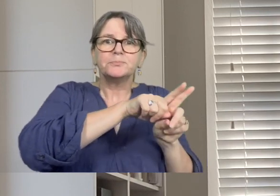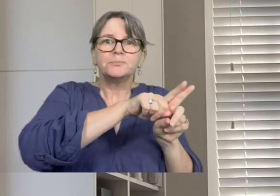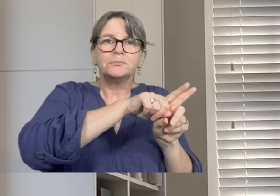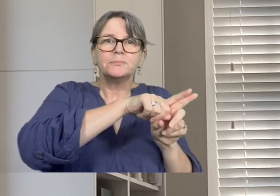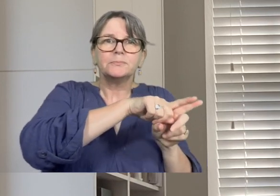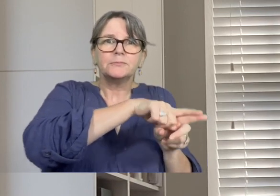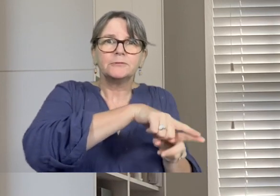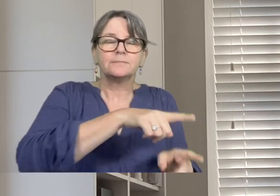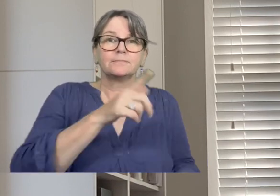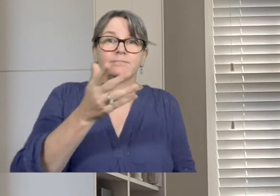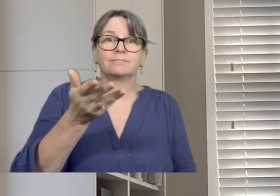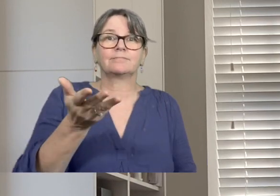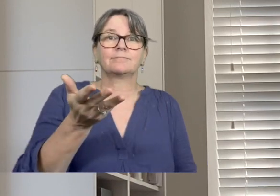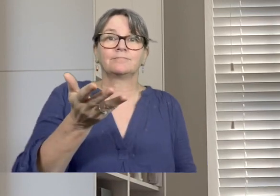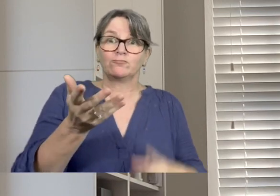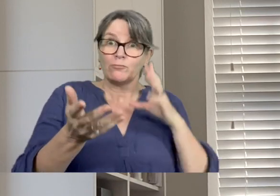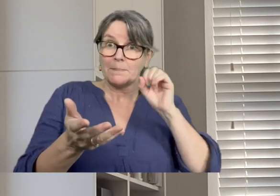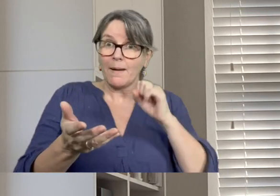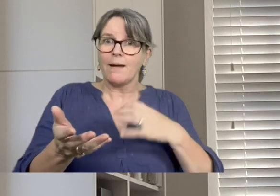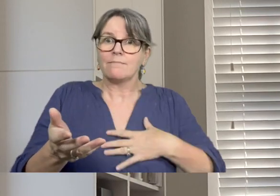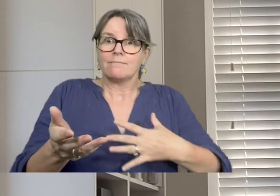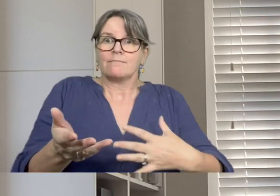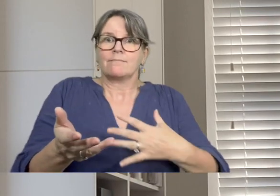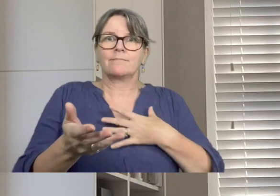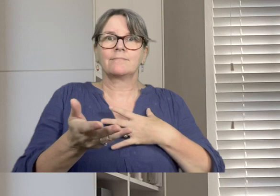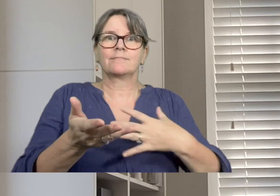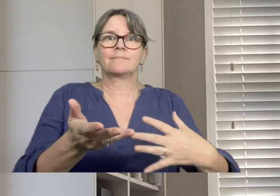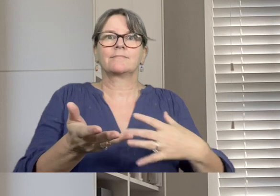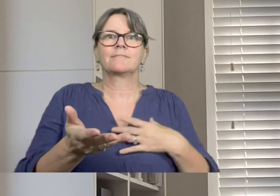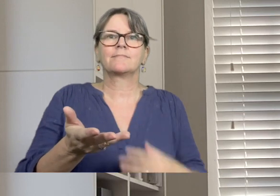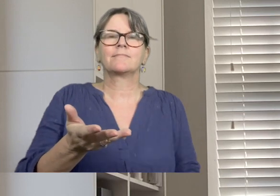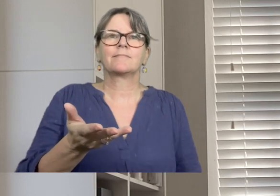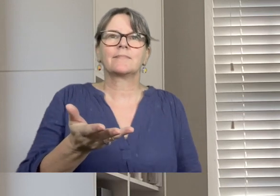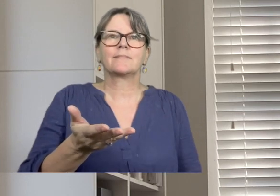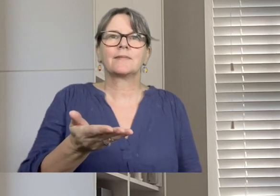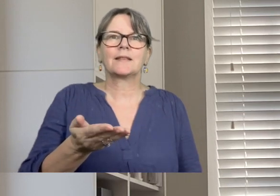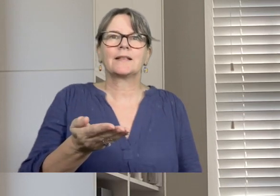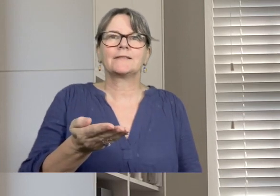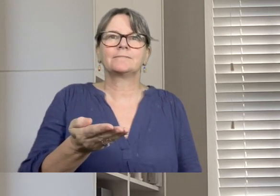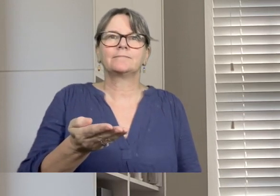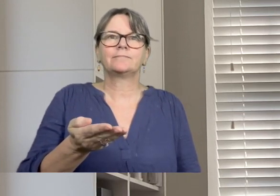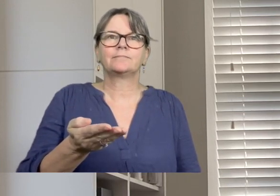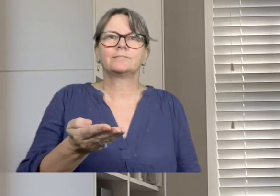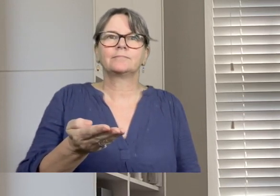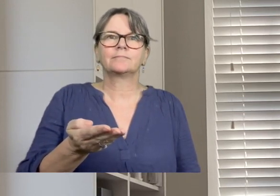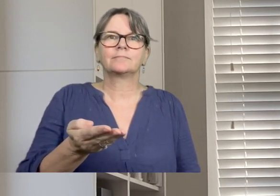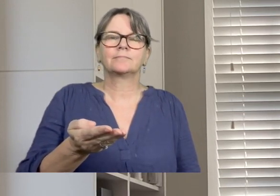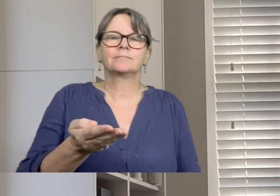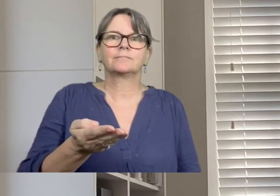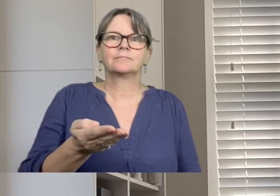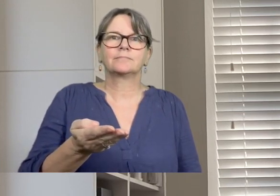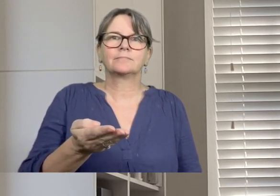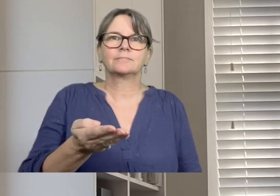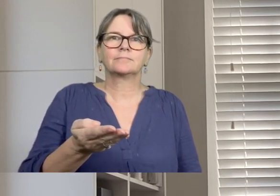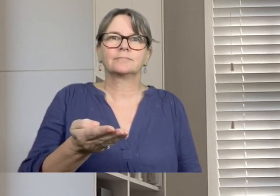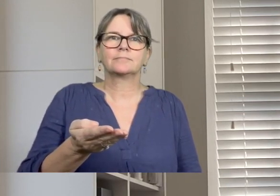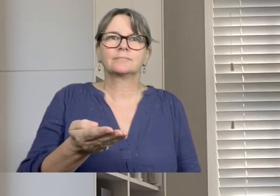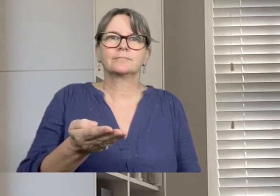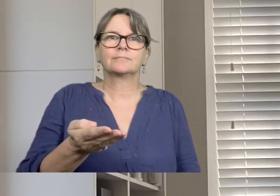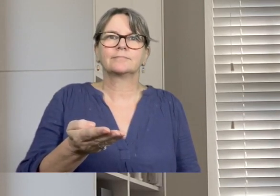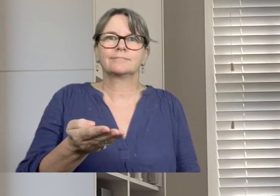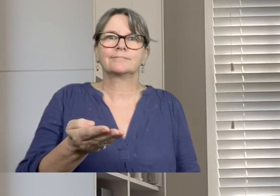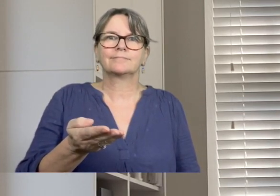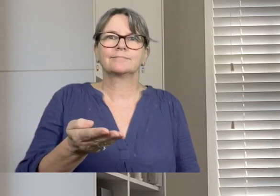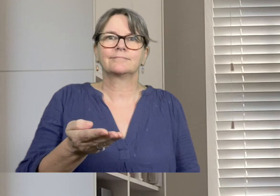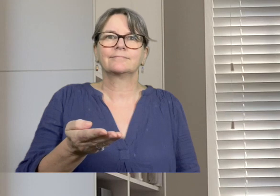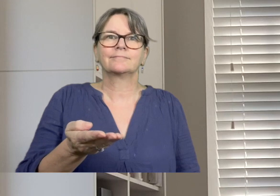1 last one and 4. Now normally one side is wobblier than the other, so good luck with taking the hand away. Same thing, breath